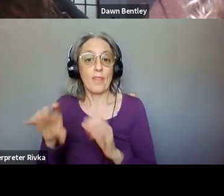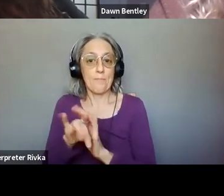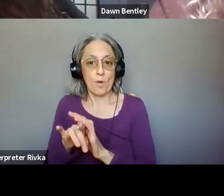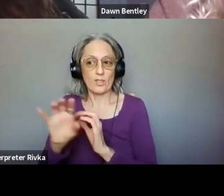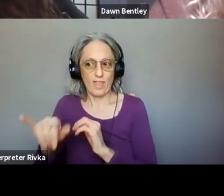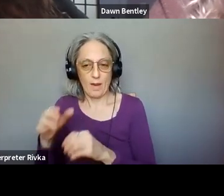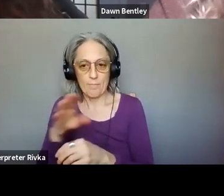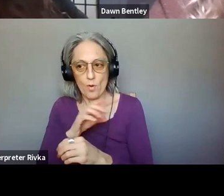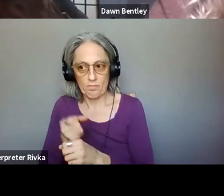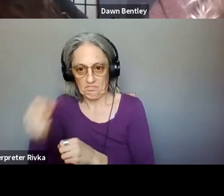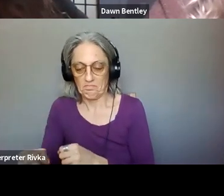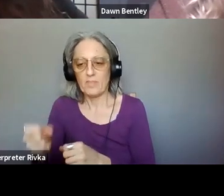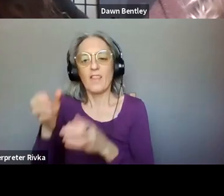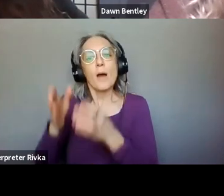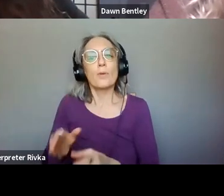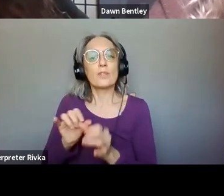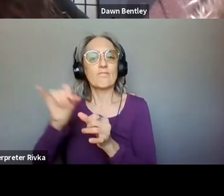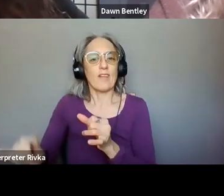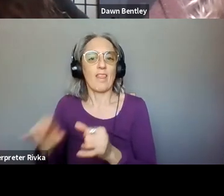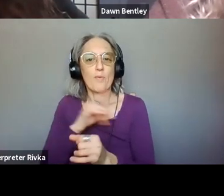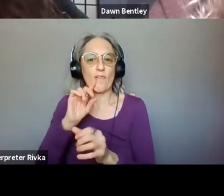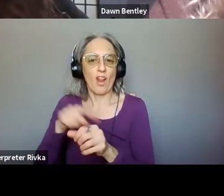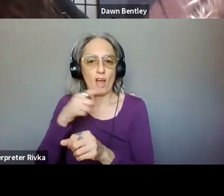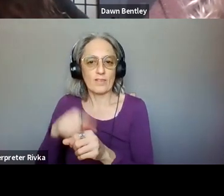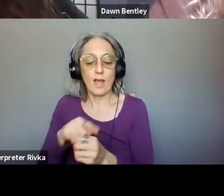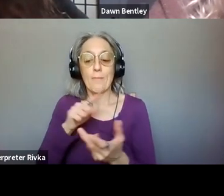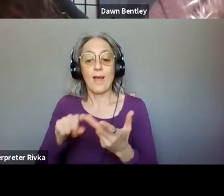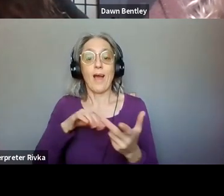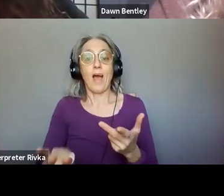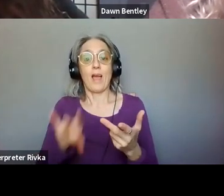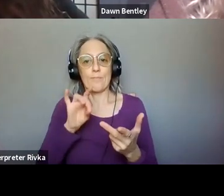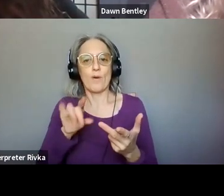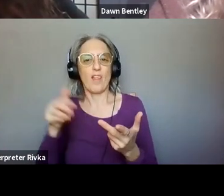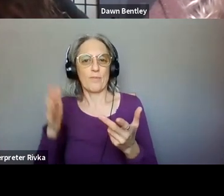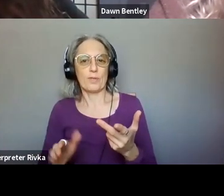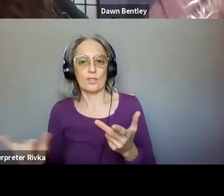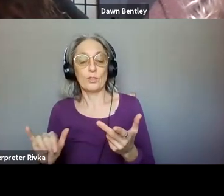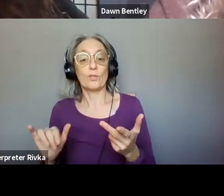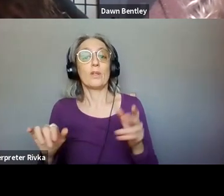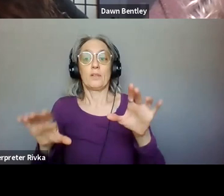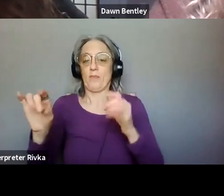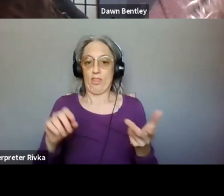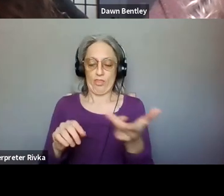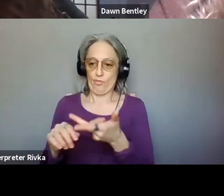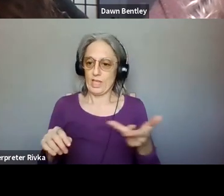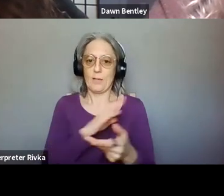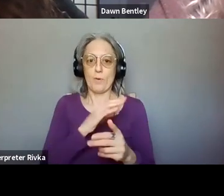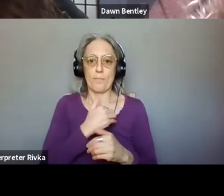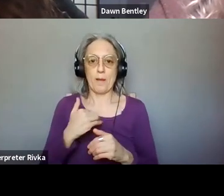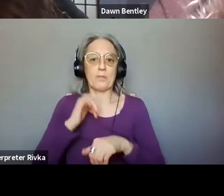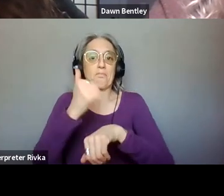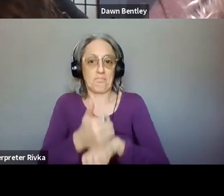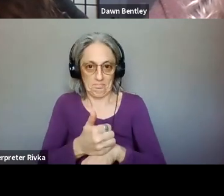an individual who was on their board for a long time, and then I made an appointment to that board. So we have 3 board members. That board is in